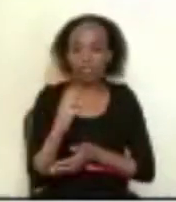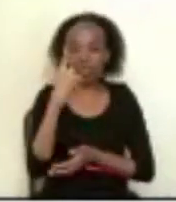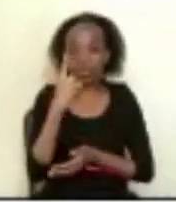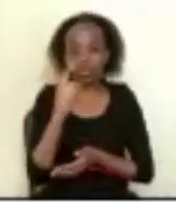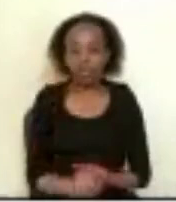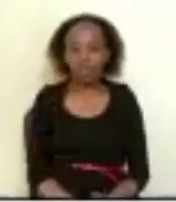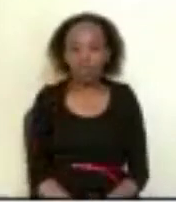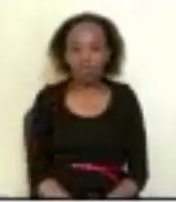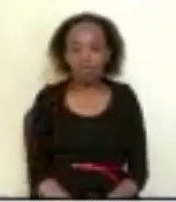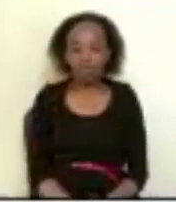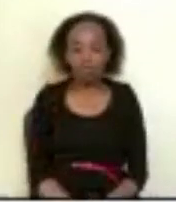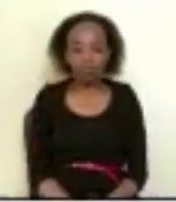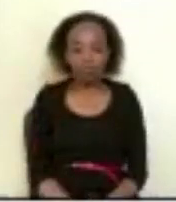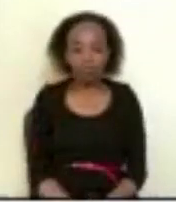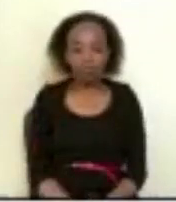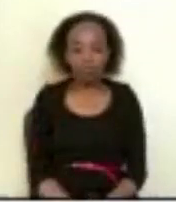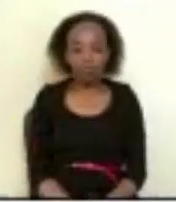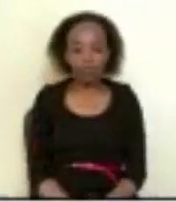2021. Okay.